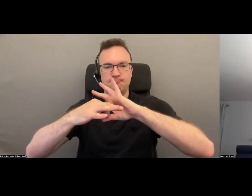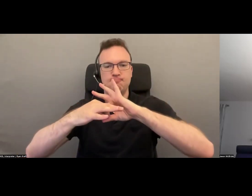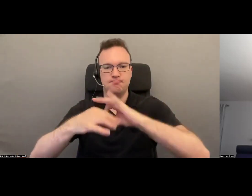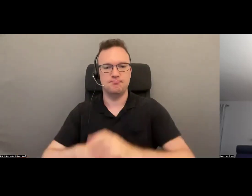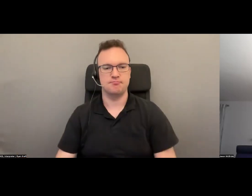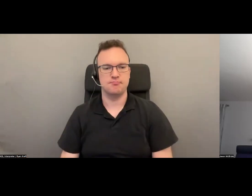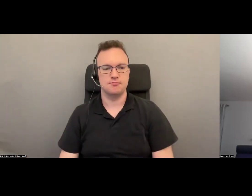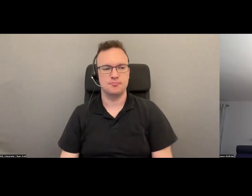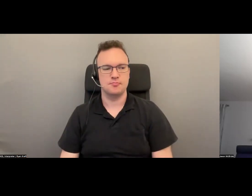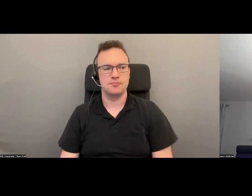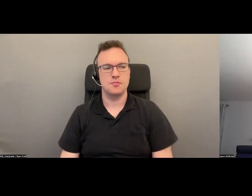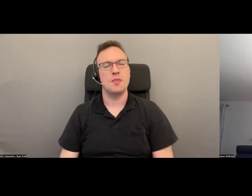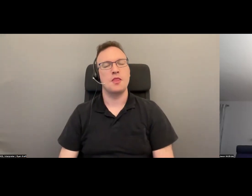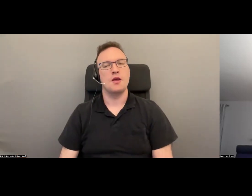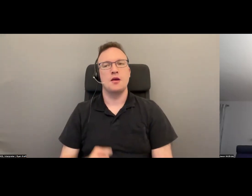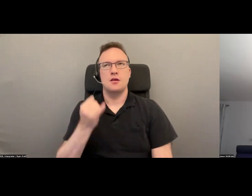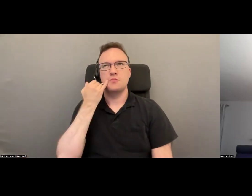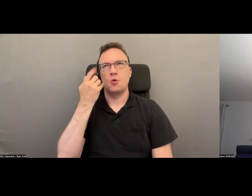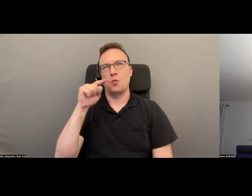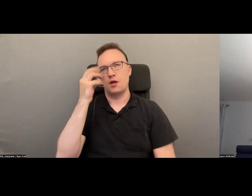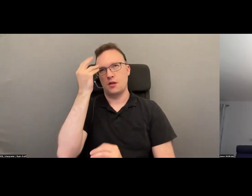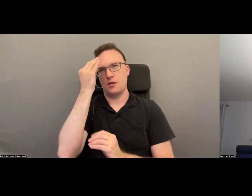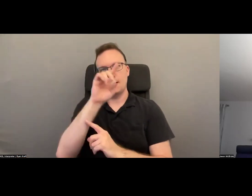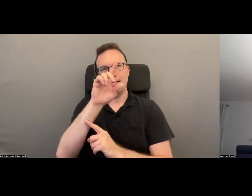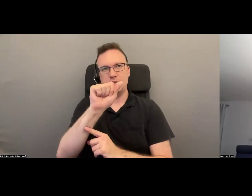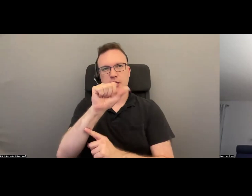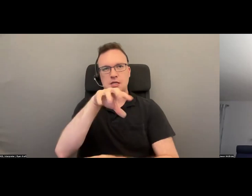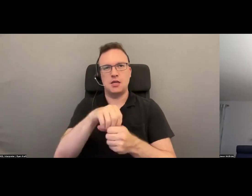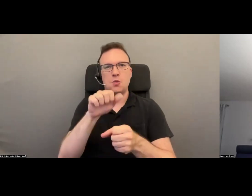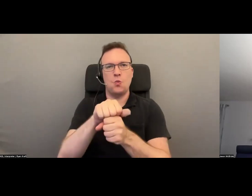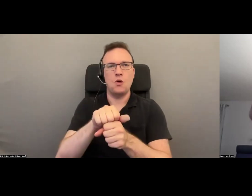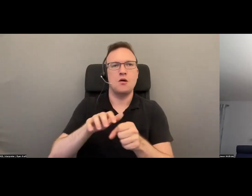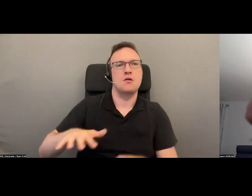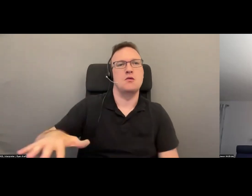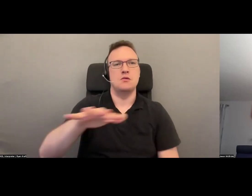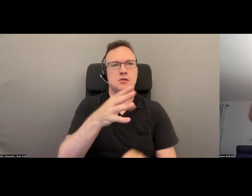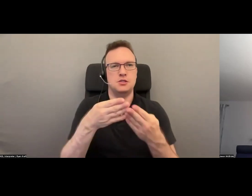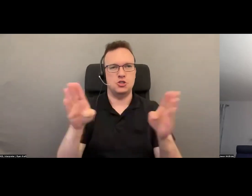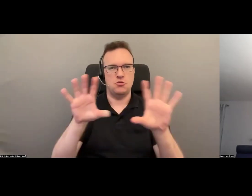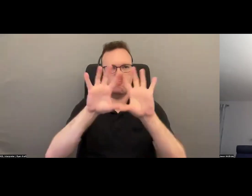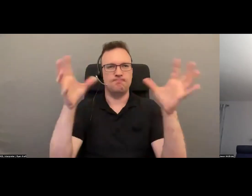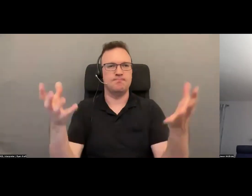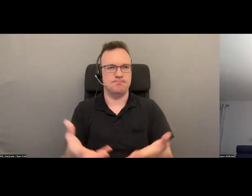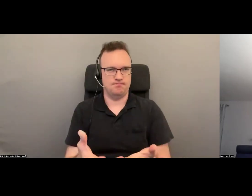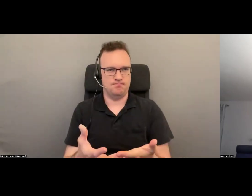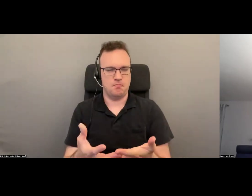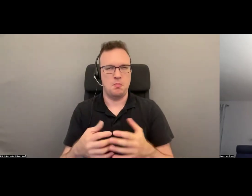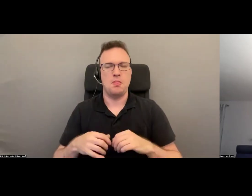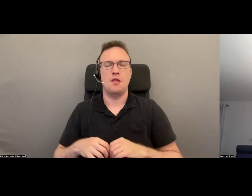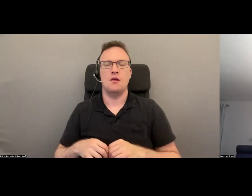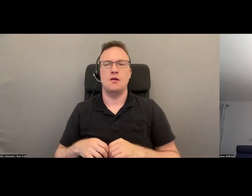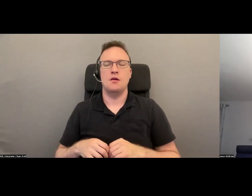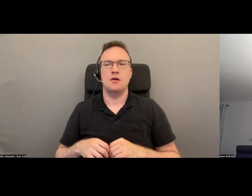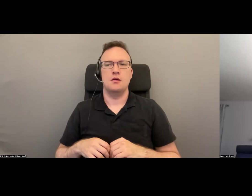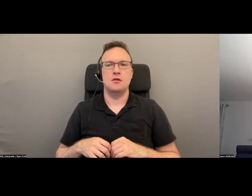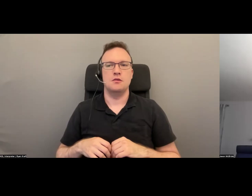If we look at disability within the workforce from a global perspective,